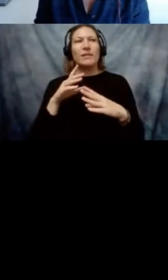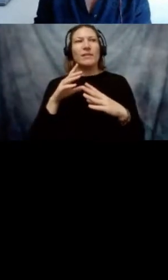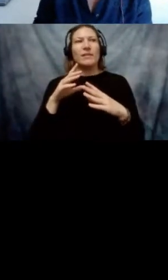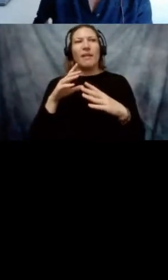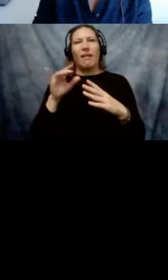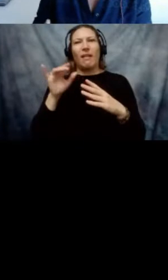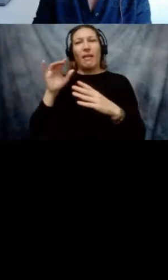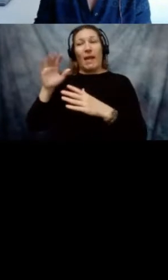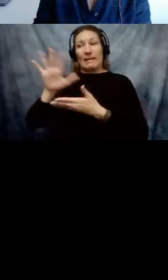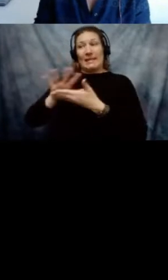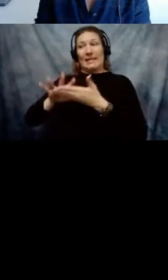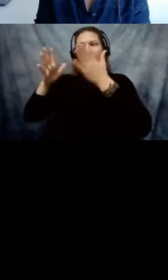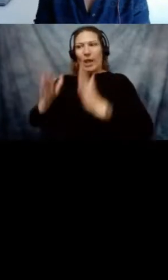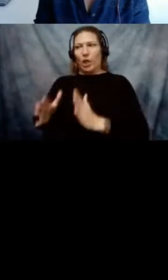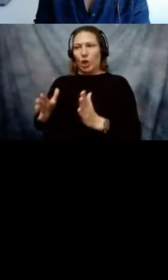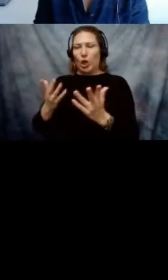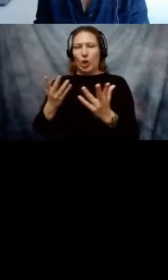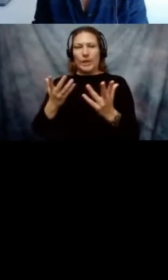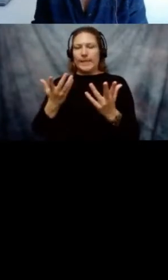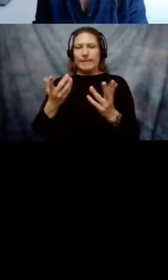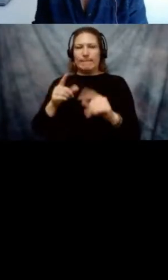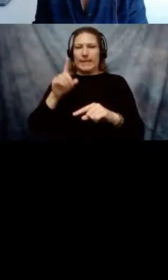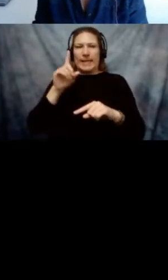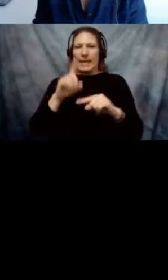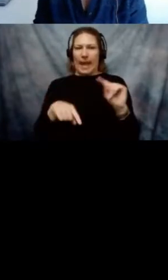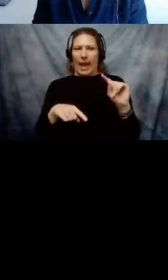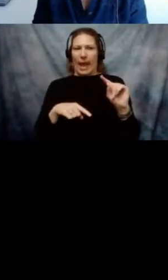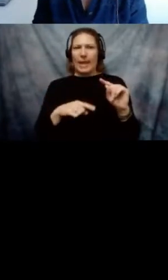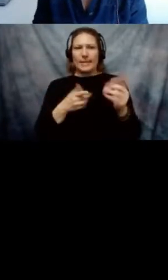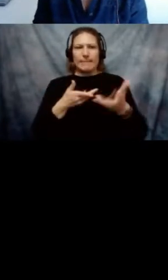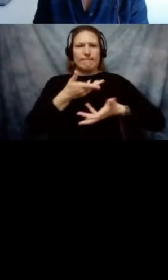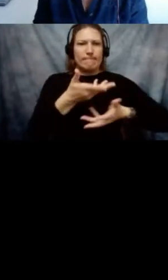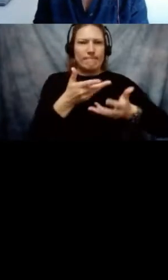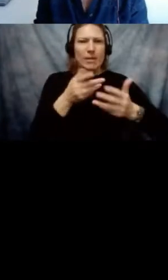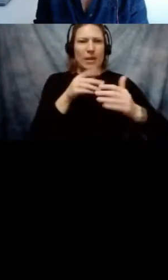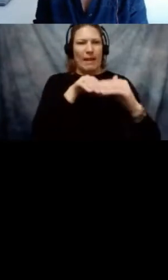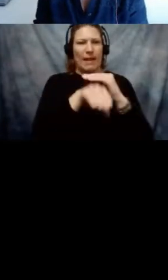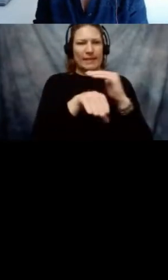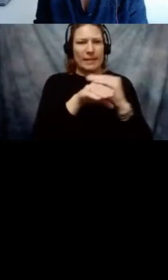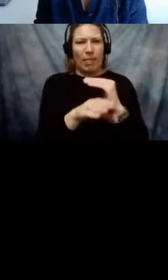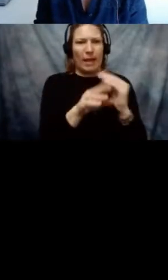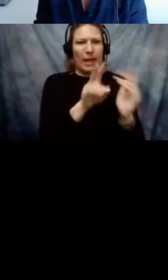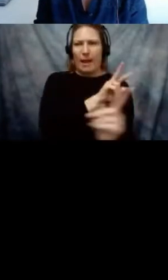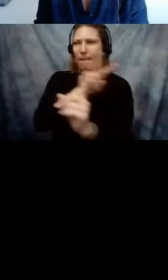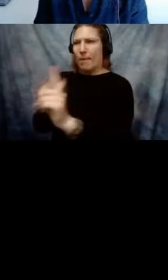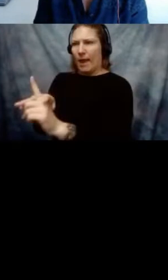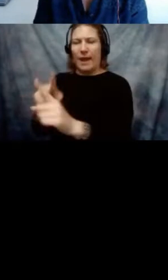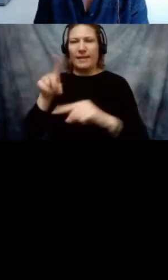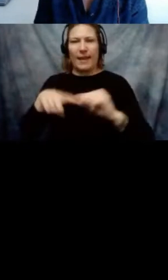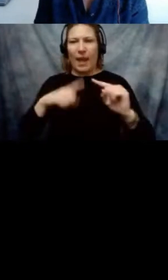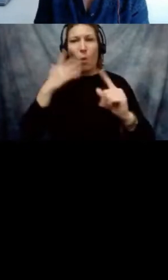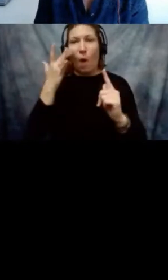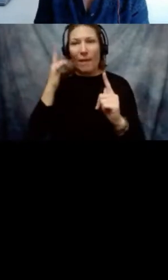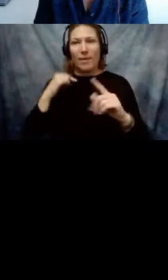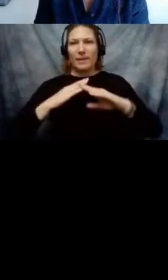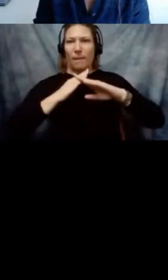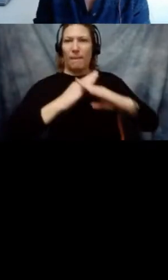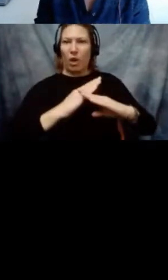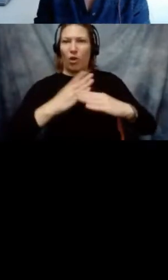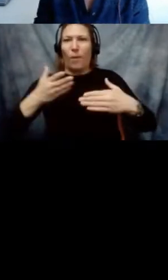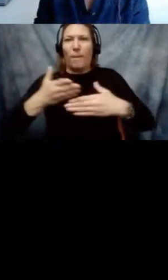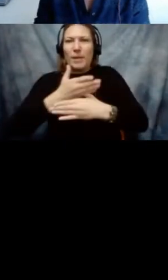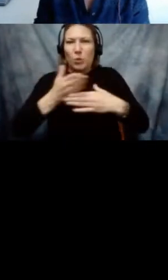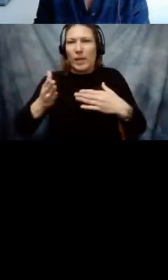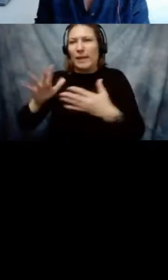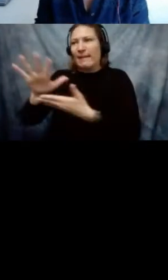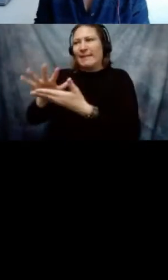place. And I think those are the many myths, the assumptions, the misconceptions, which I still think are surprisingly common today. And